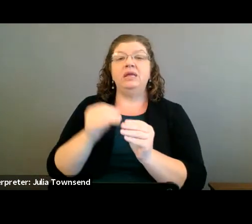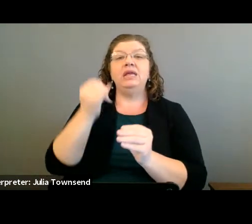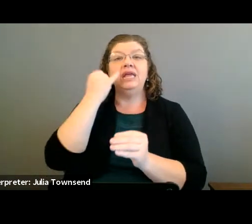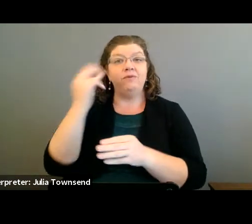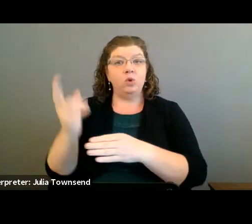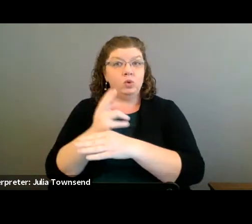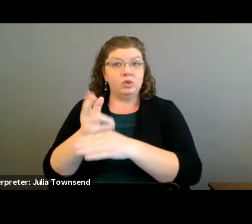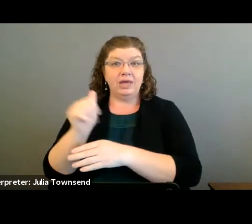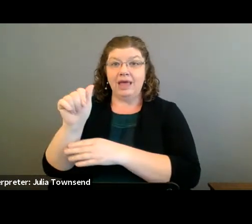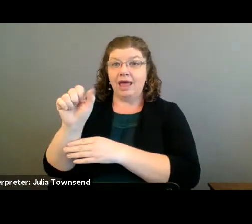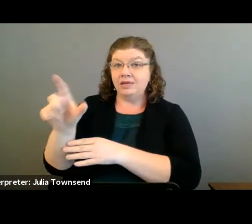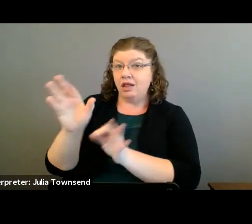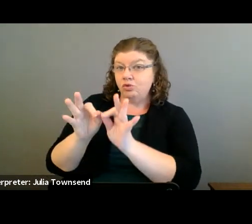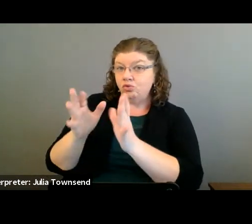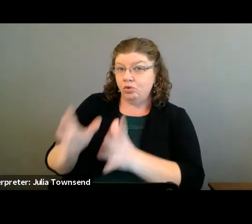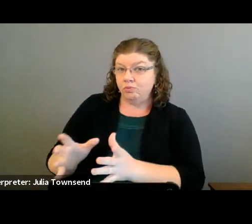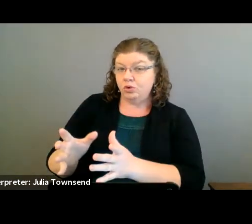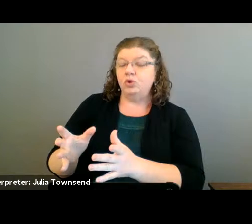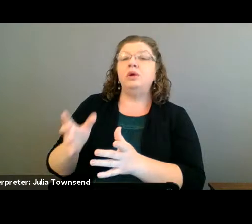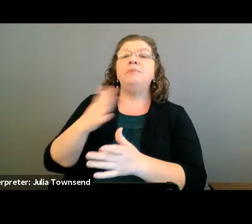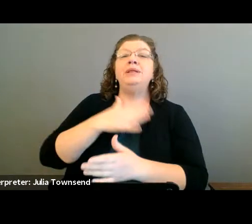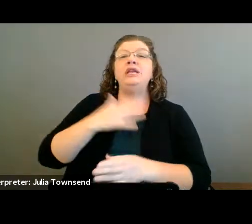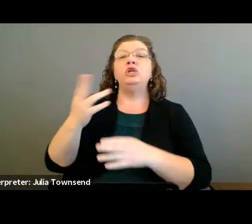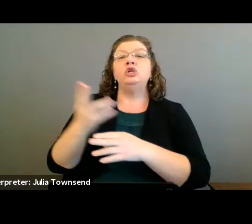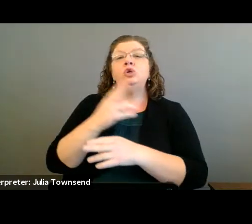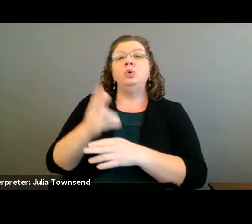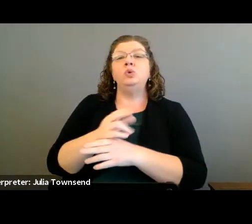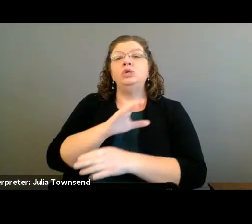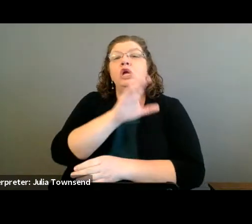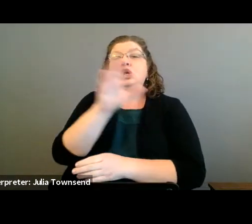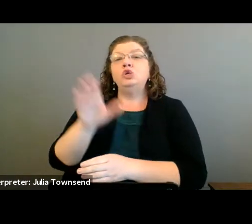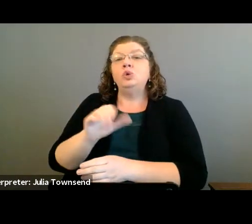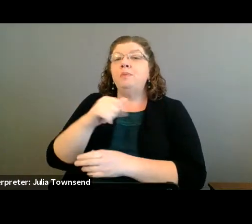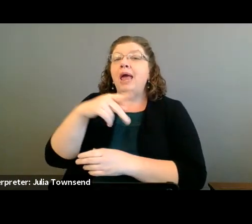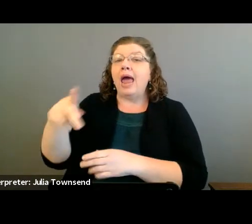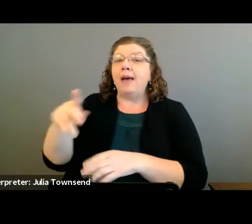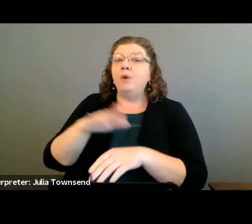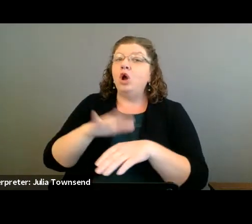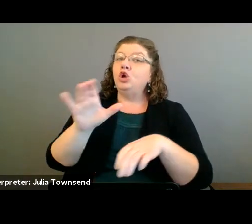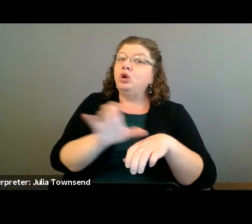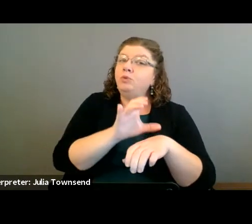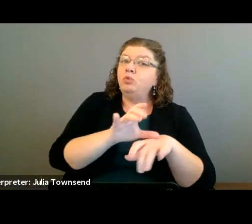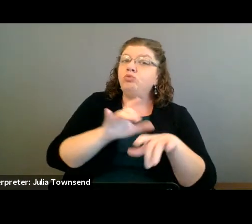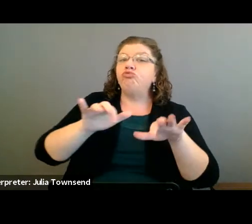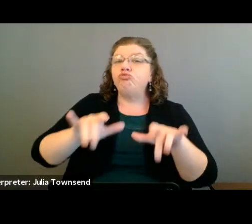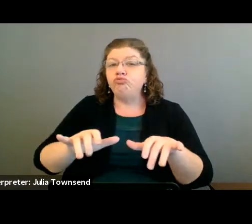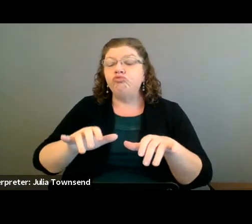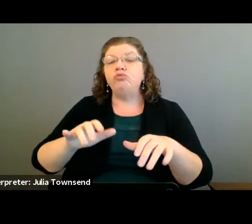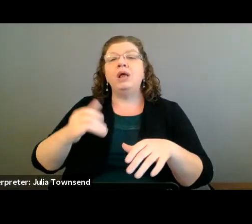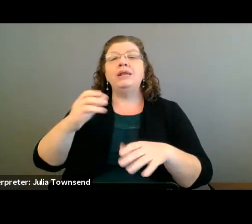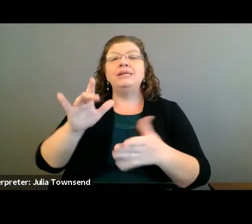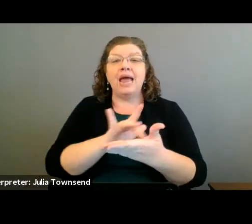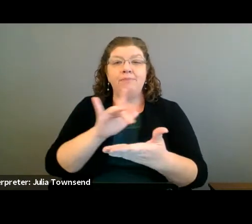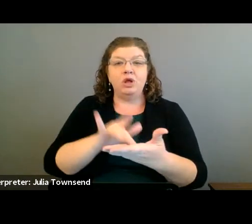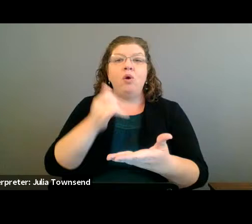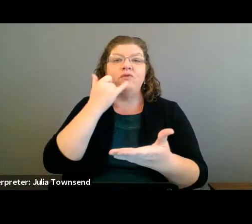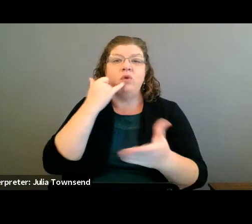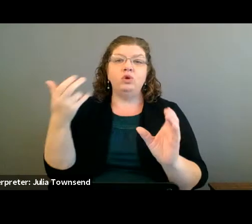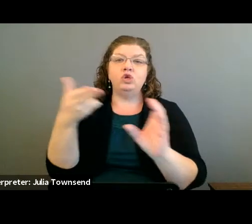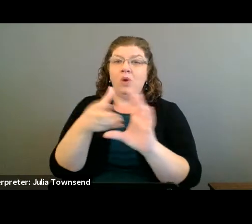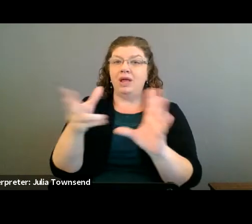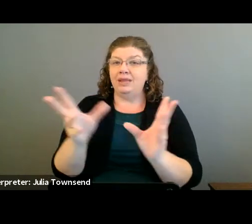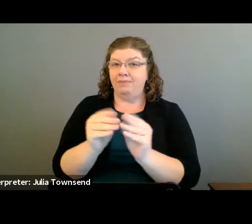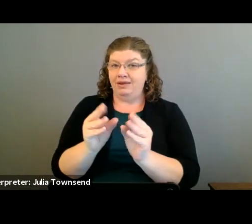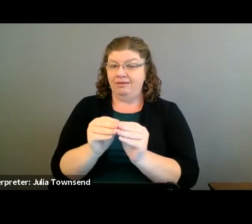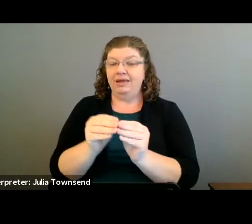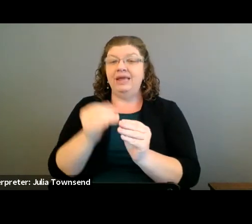using ASL interpretation, please use the Zoom app on your computer, tablet, or phone to join this meeting. If